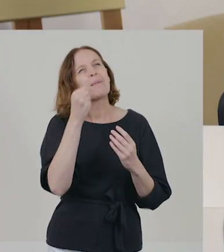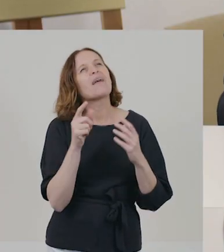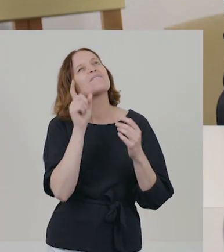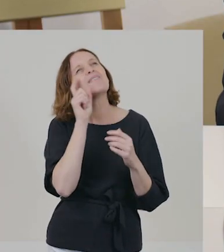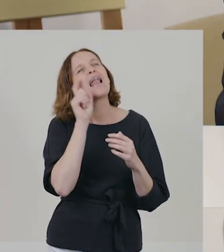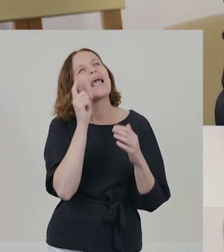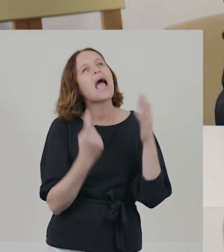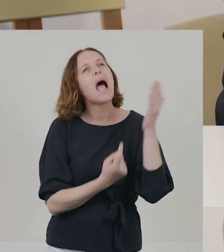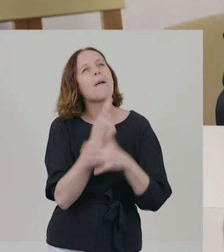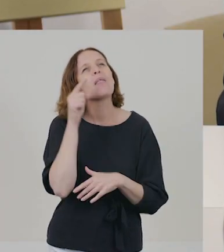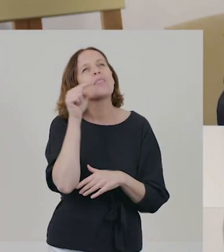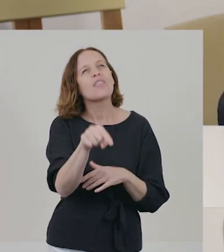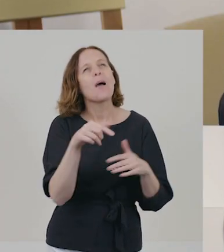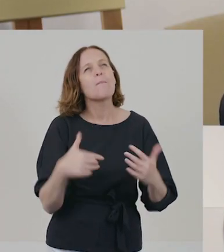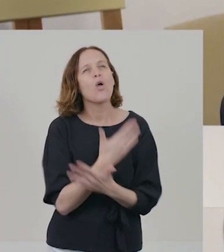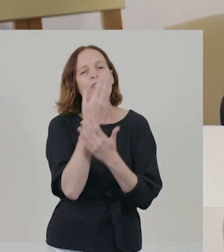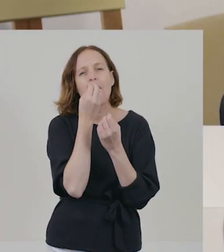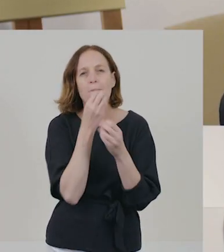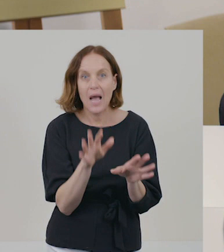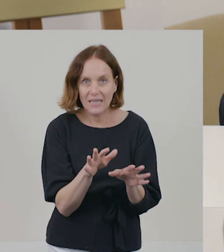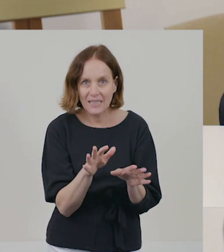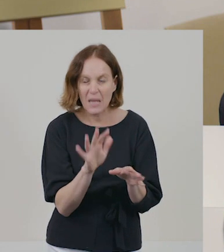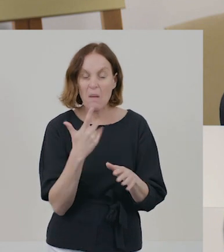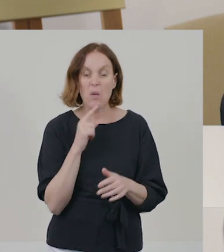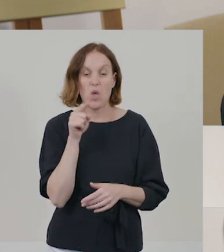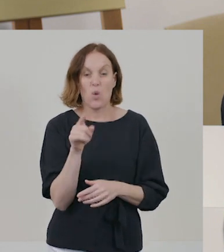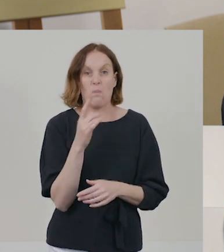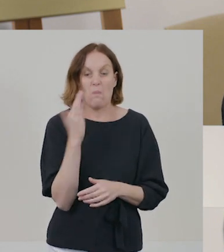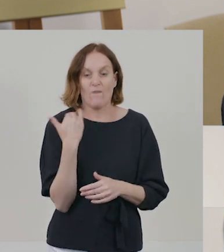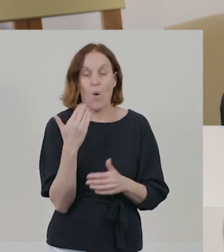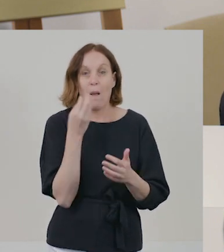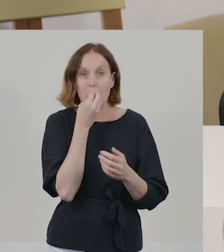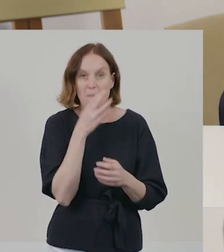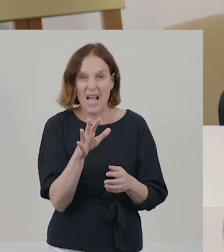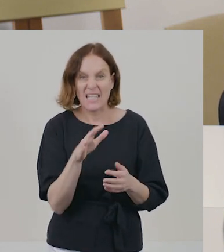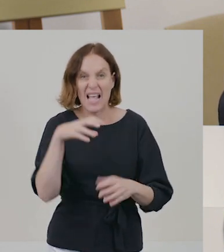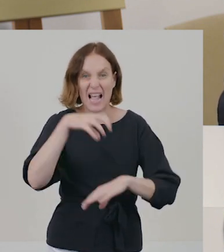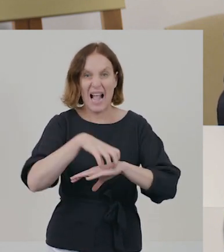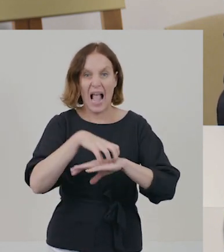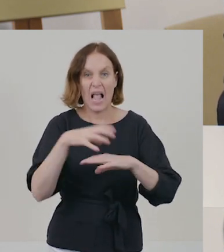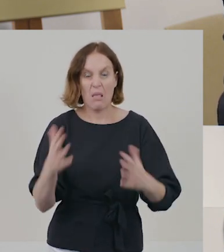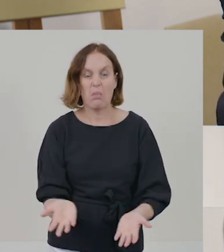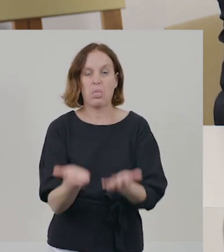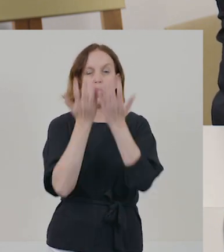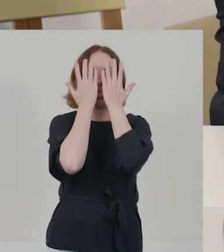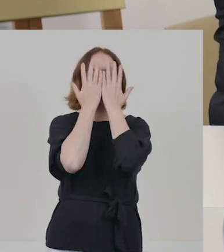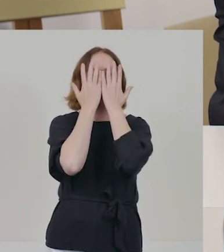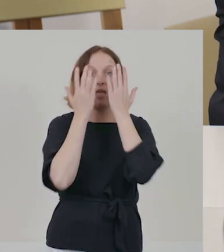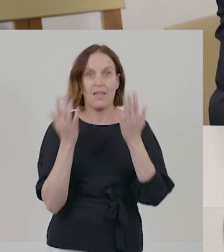remember something funny that happened to you or someone you know. Maybe you were once at a party when someone got cake all over their